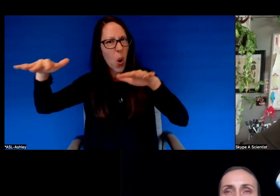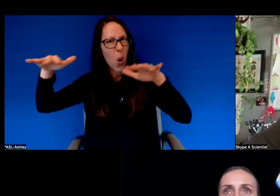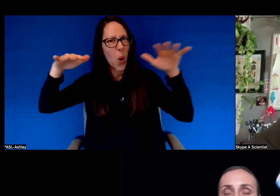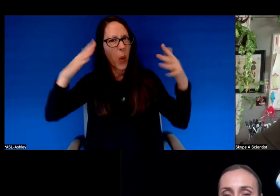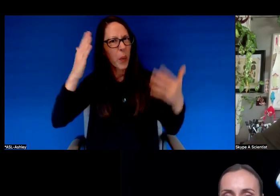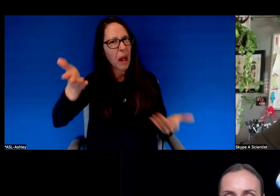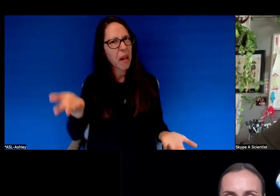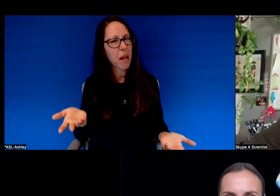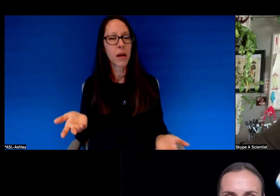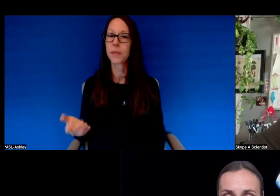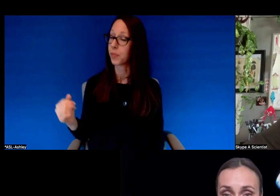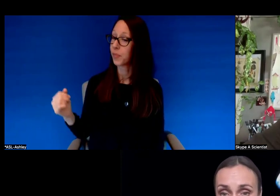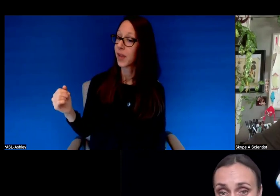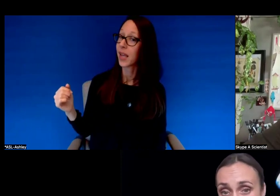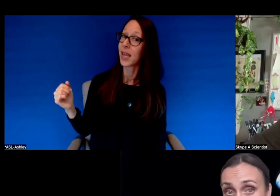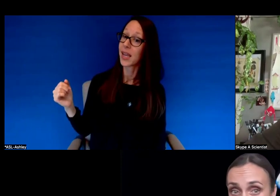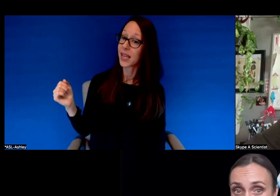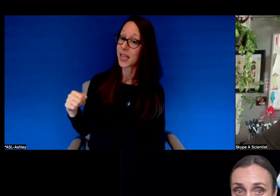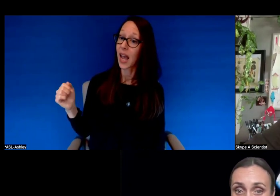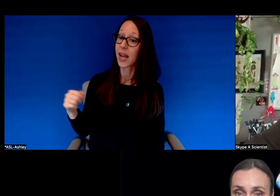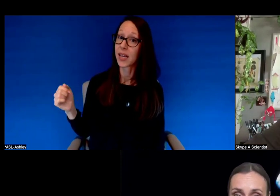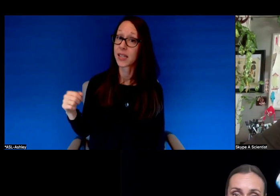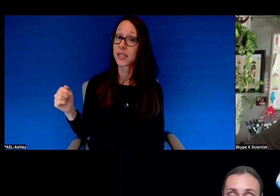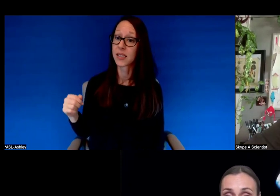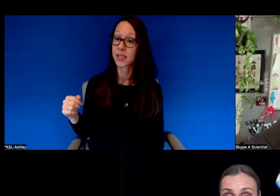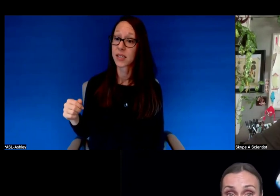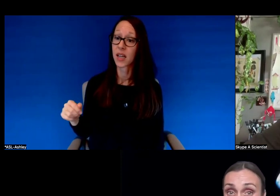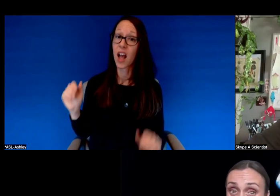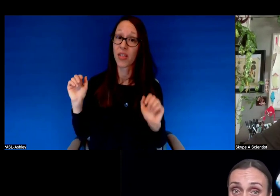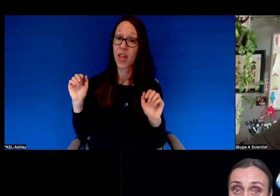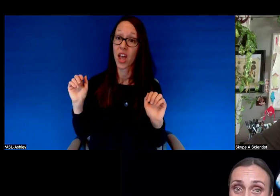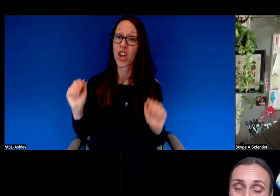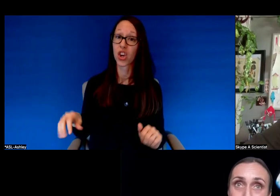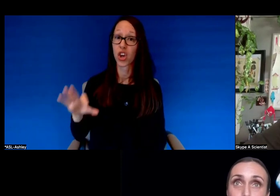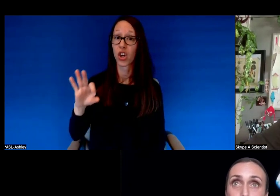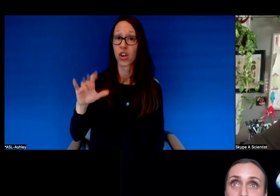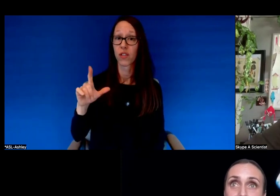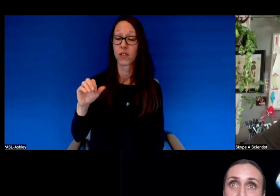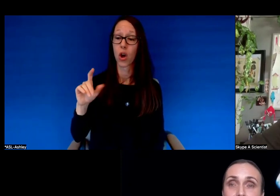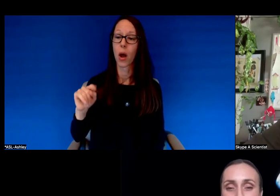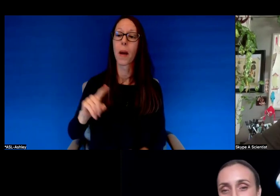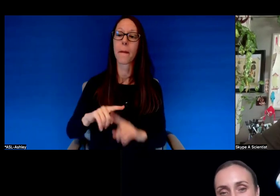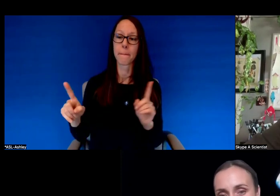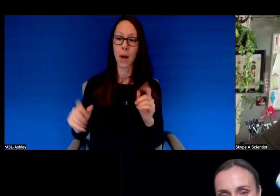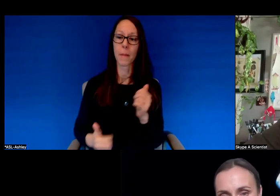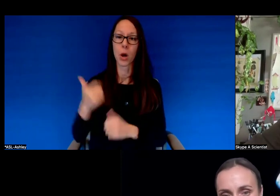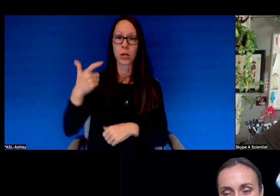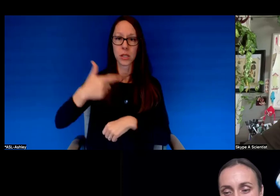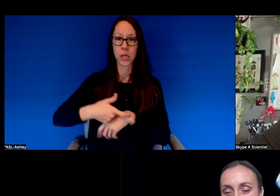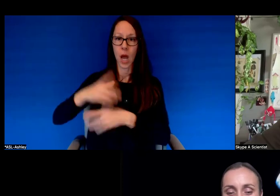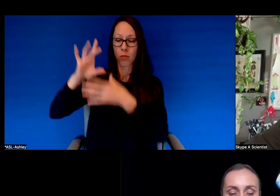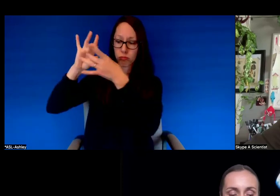So they would if they have the capability of doing that, but usually they're put in something to hold them